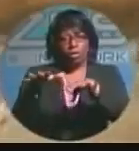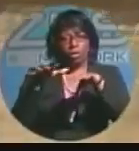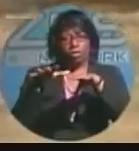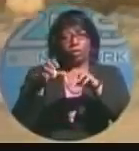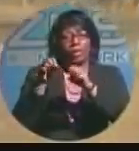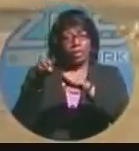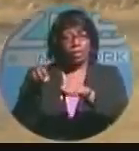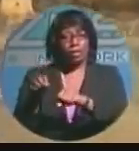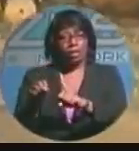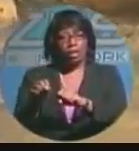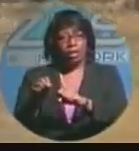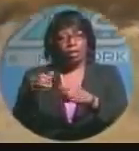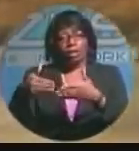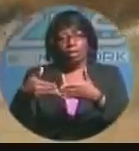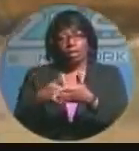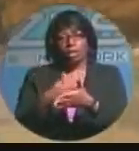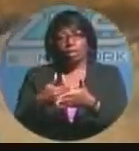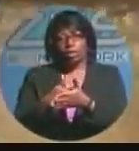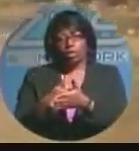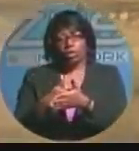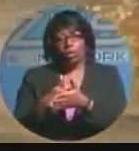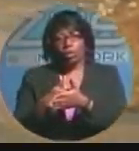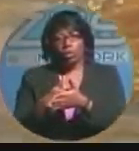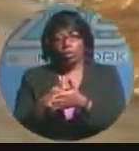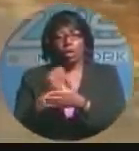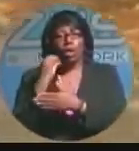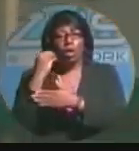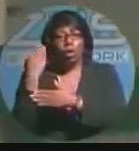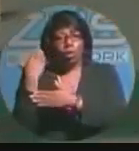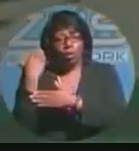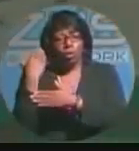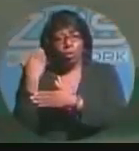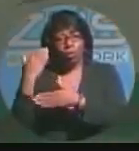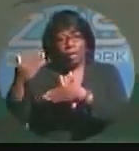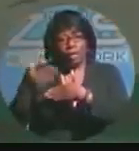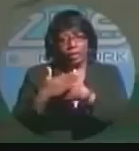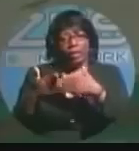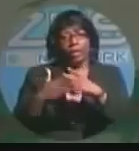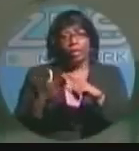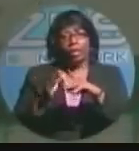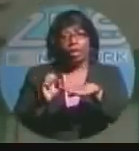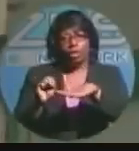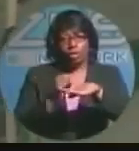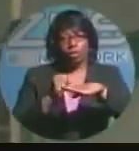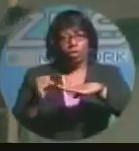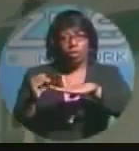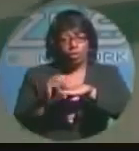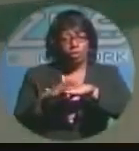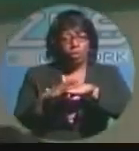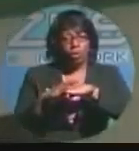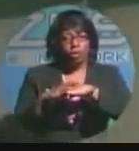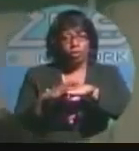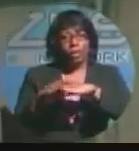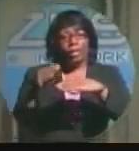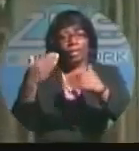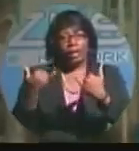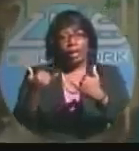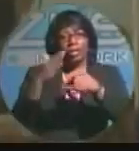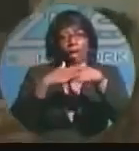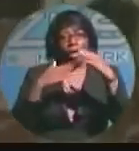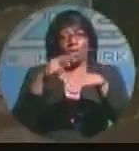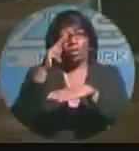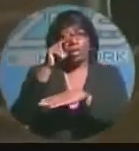driving, we noticed this newly constructed home adjacent to the shoreline had collapsed. But ironically, though, the house that NEMA built was still